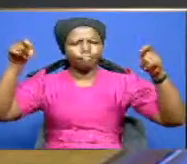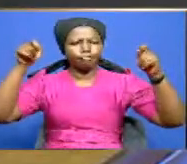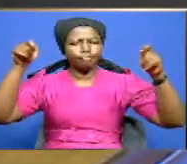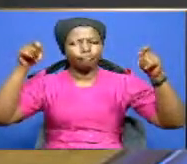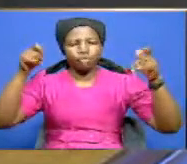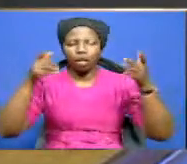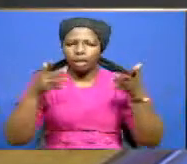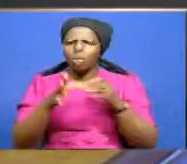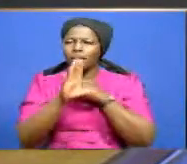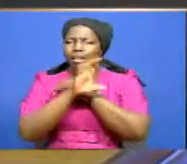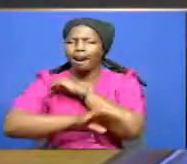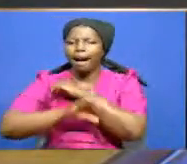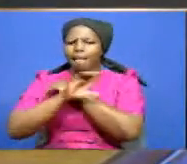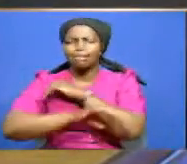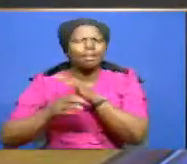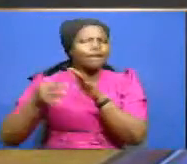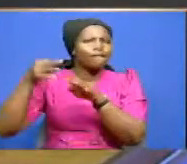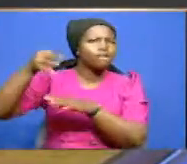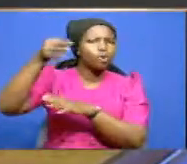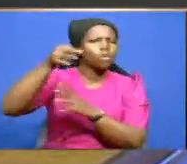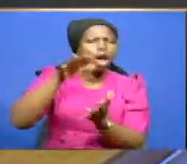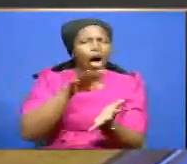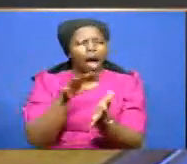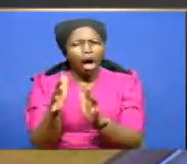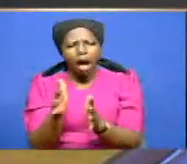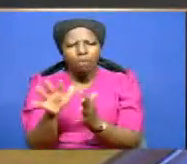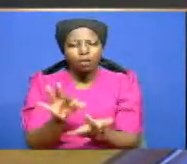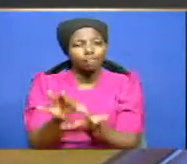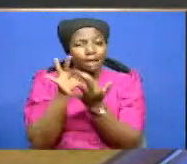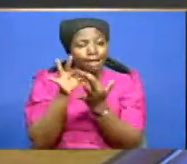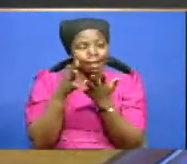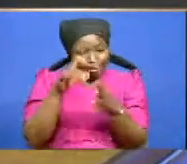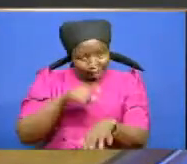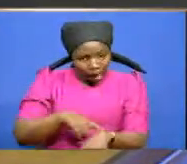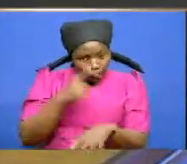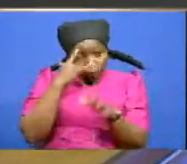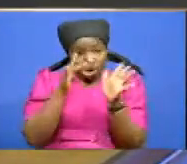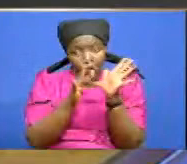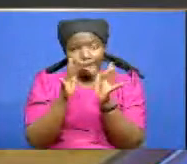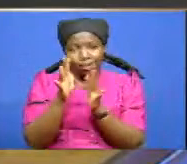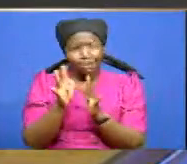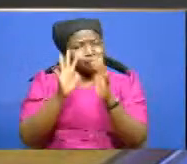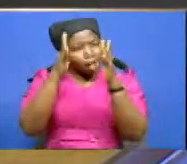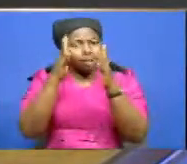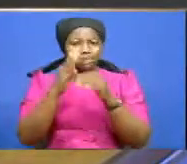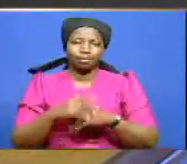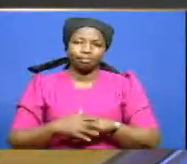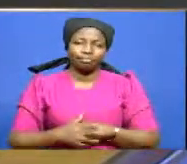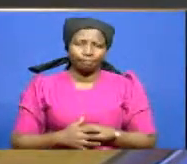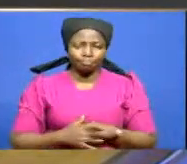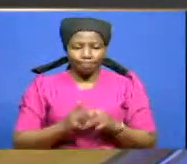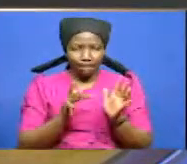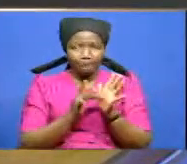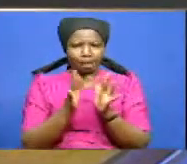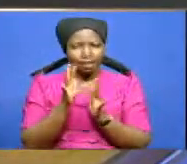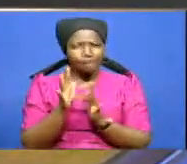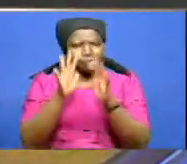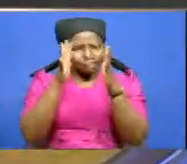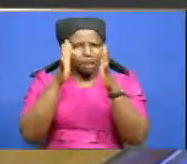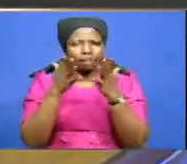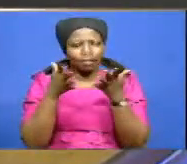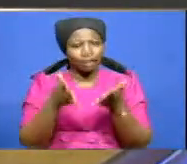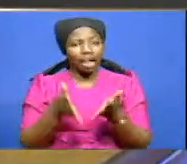country hold? What's the future hold? And especially now that we have Christmas. Talking about Christmas, we have the Christmas rush right here,